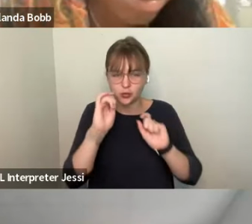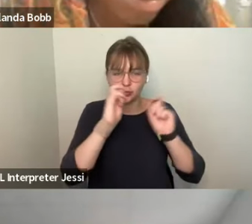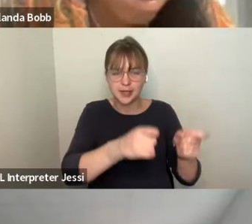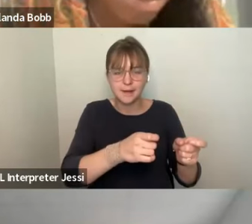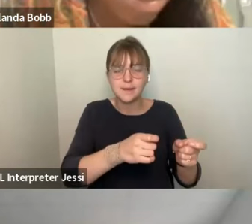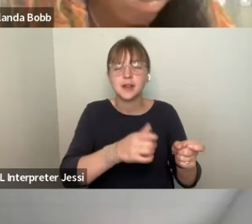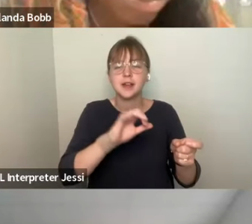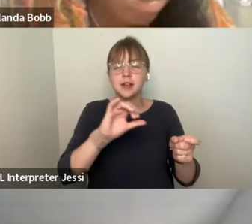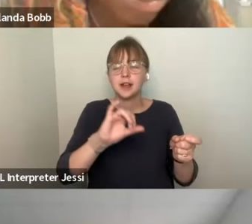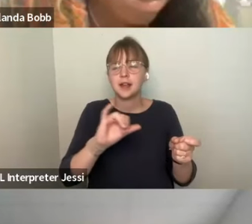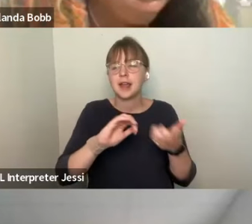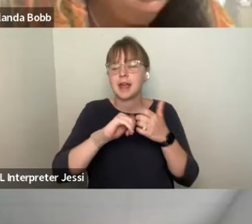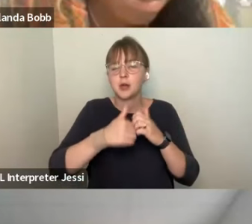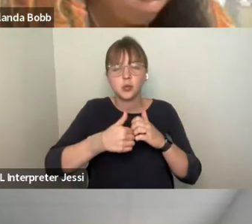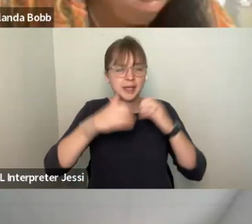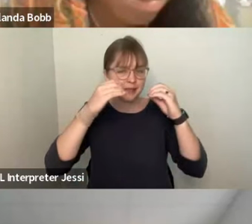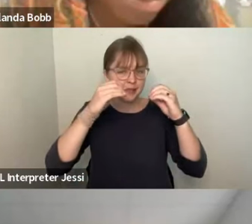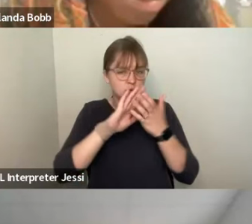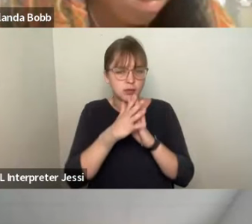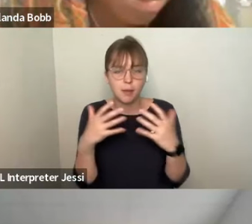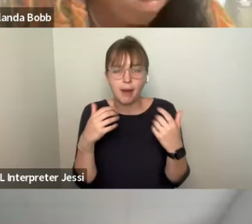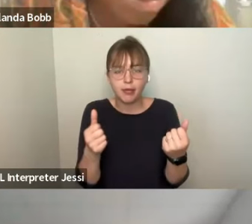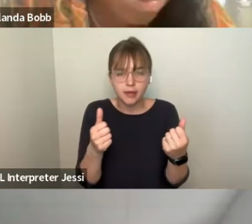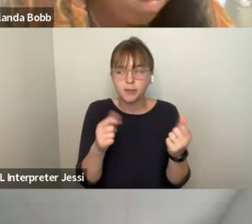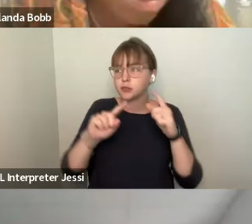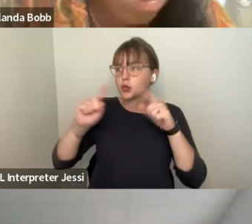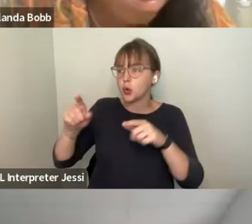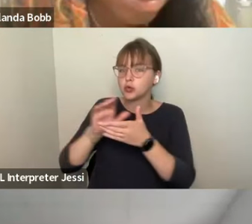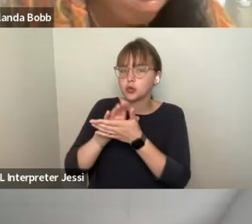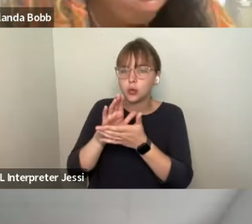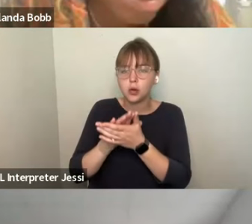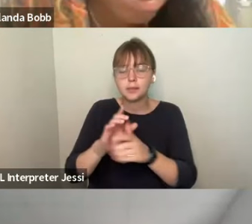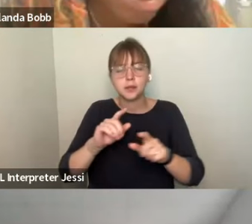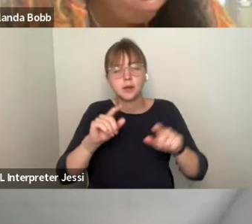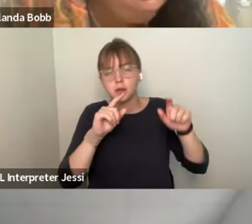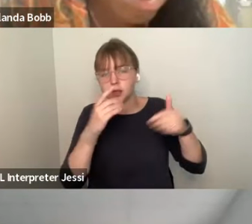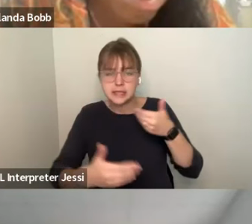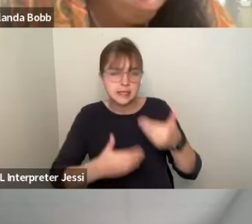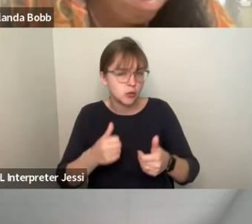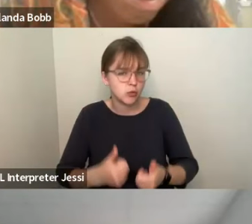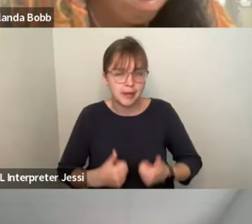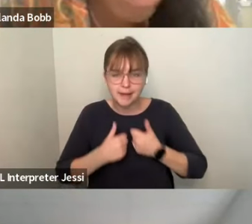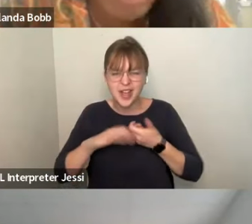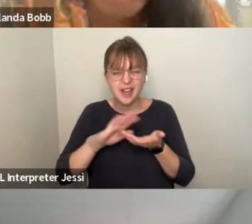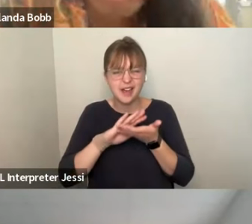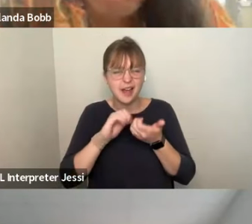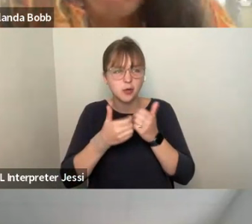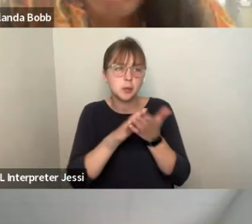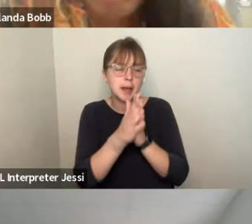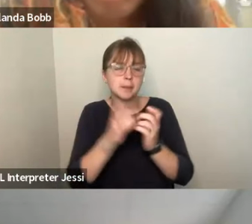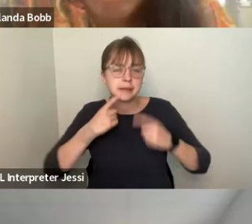the best way to go back to back to school and back to messaging. And that's the opposite of what we want to communicate.